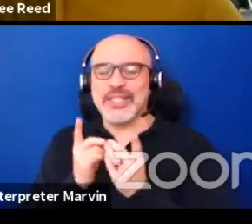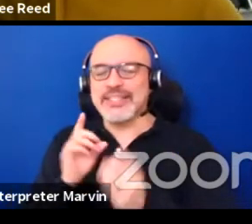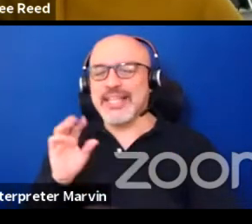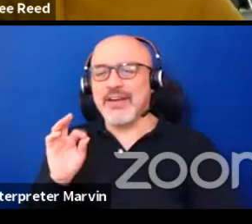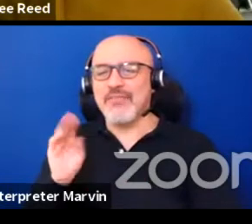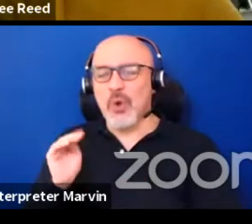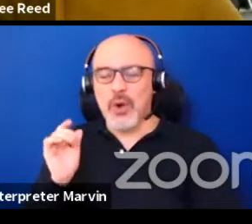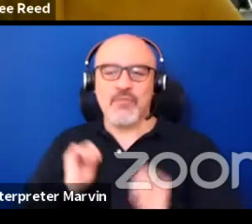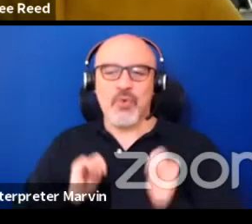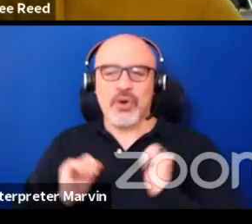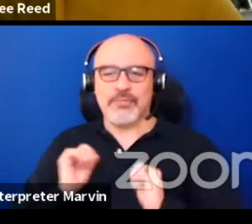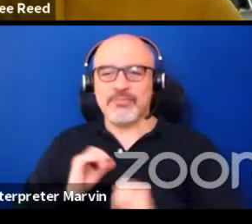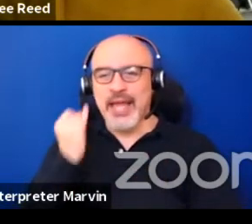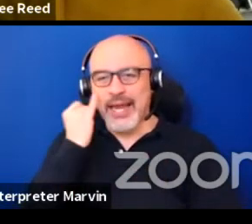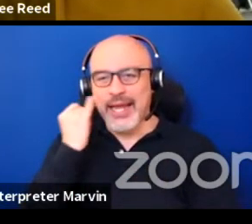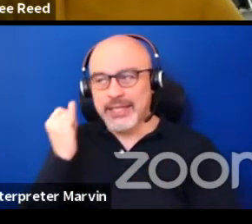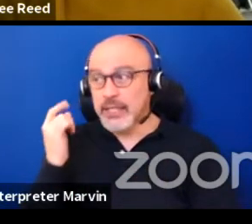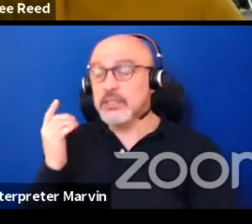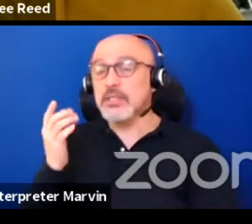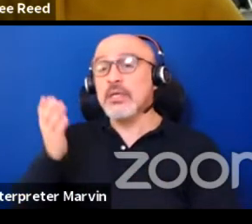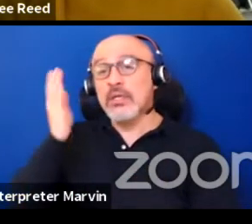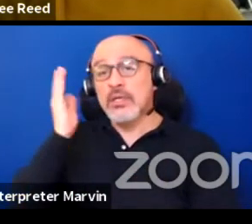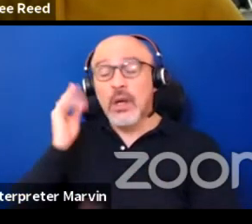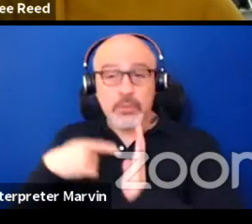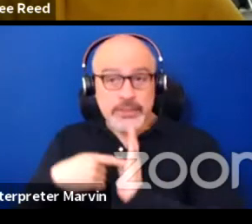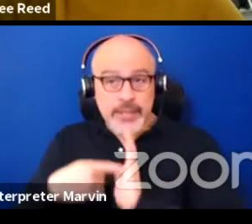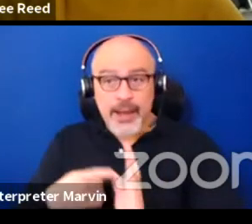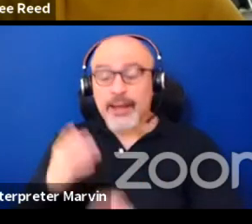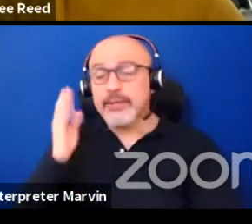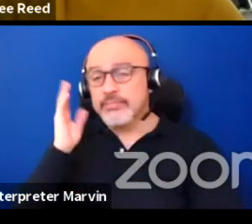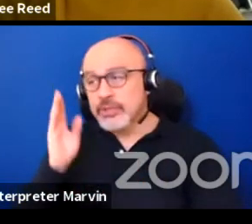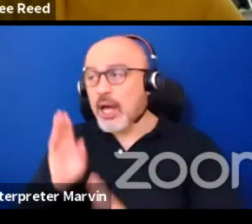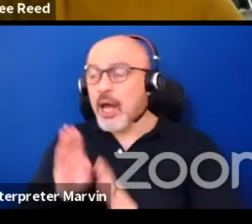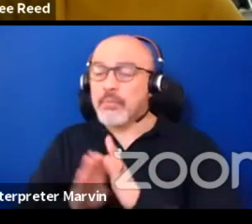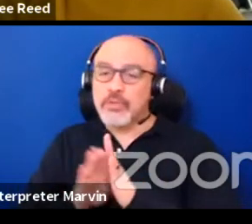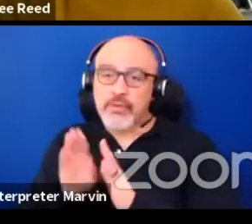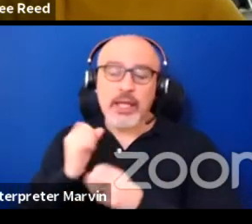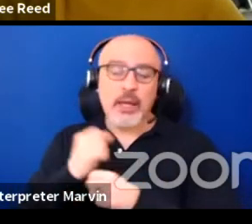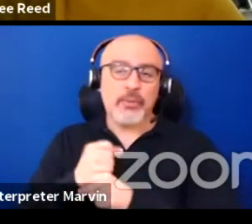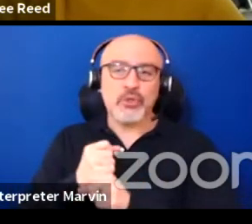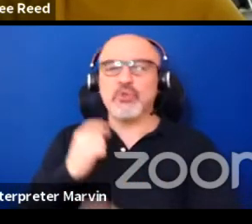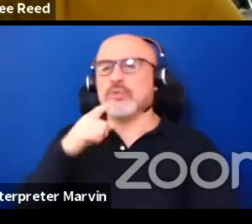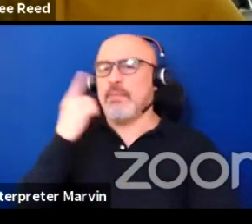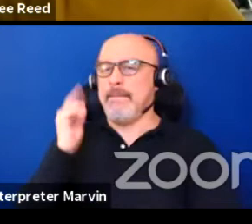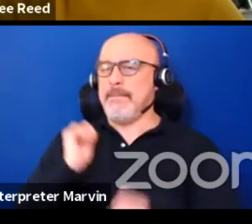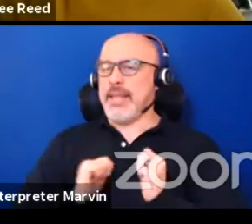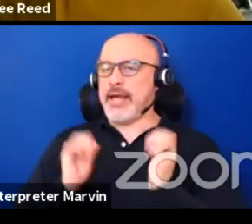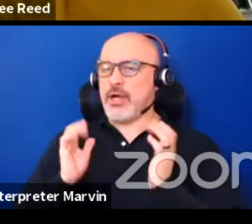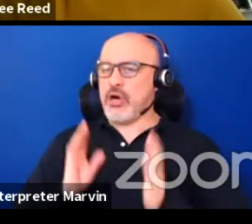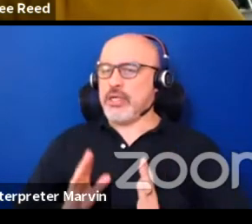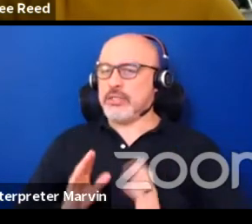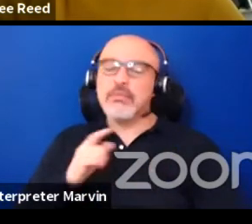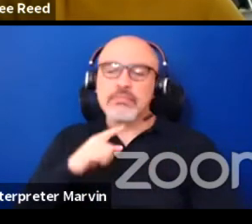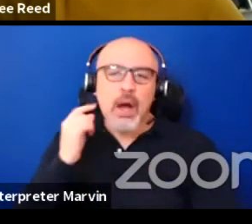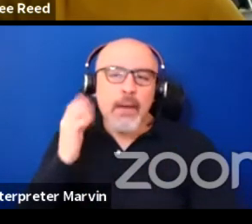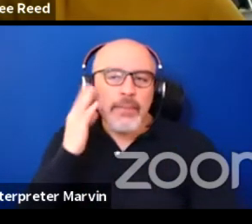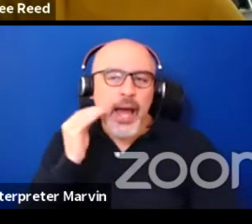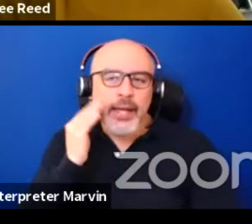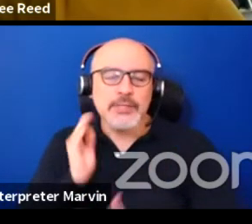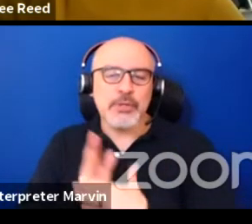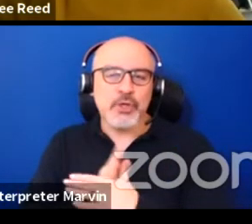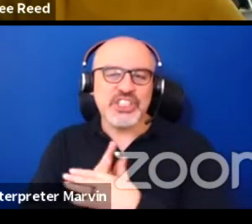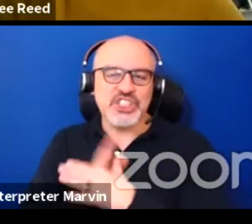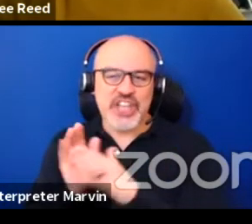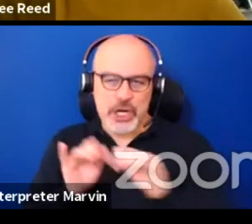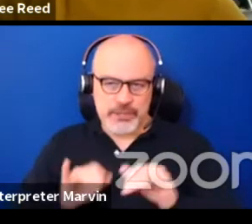and Ideas. We present, produce, develop Black artists and share Black experiences. We